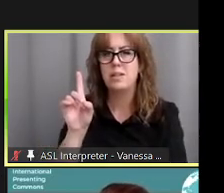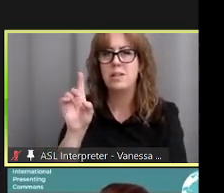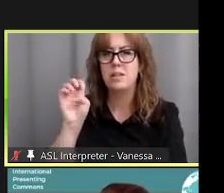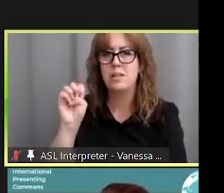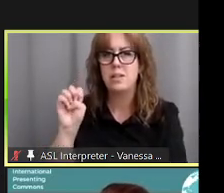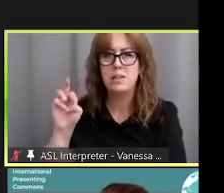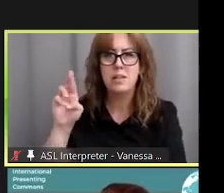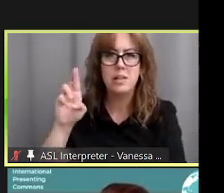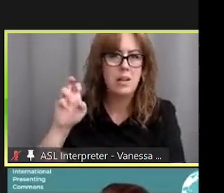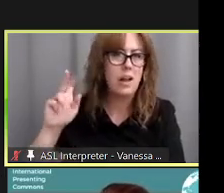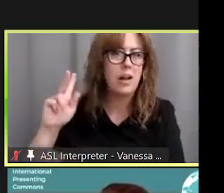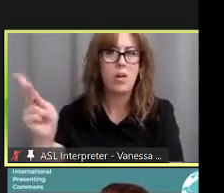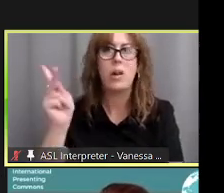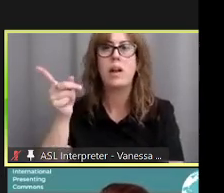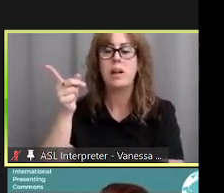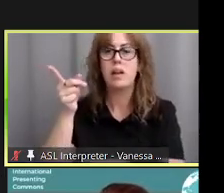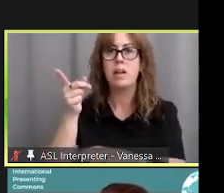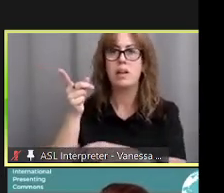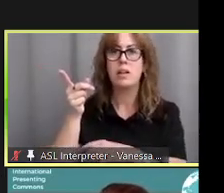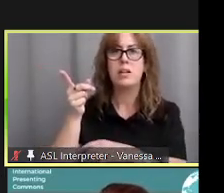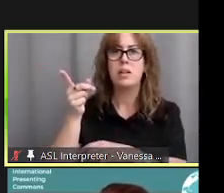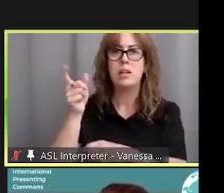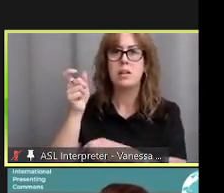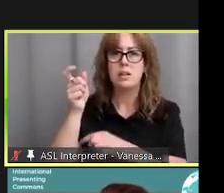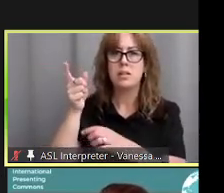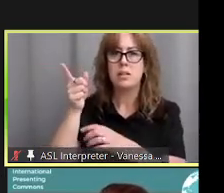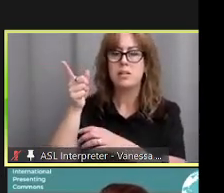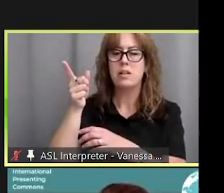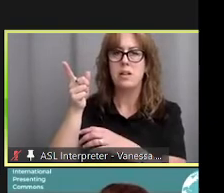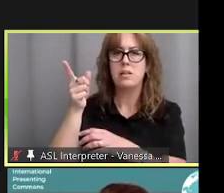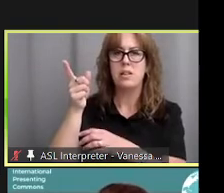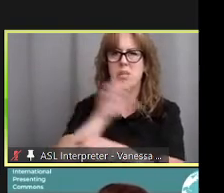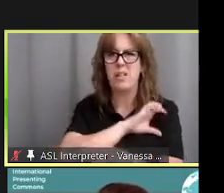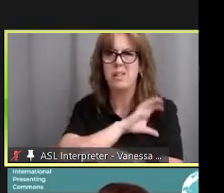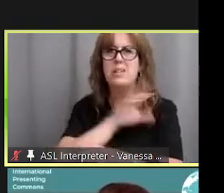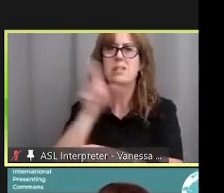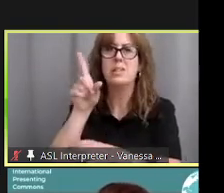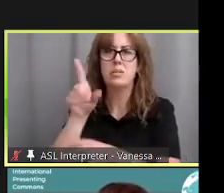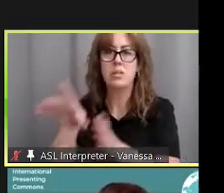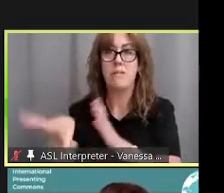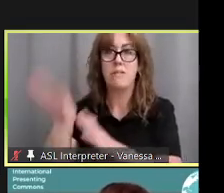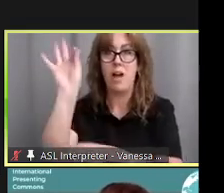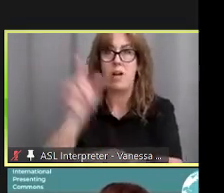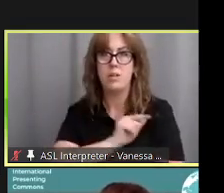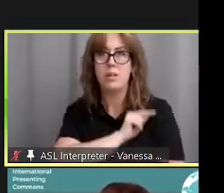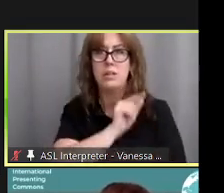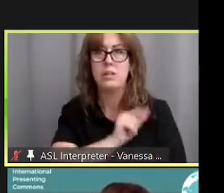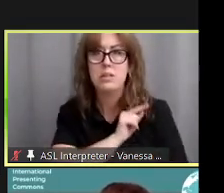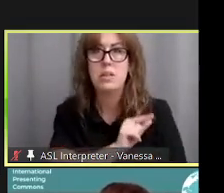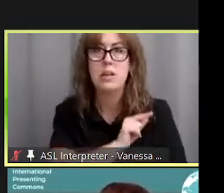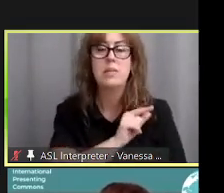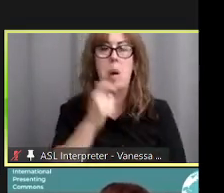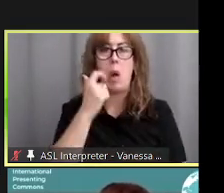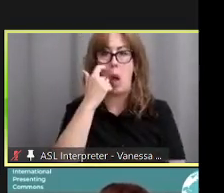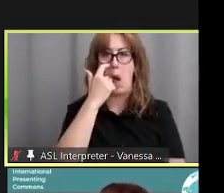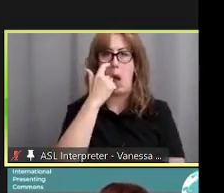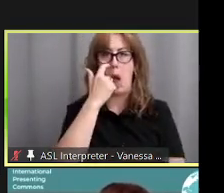so clear. The forces that we have to deal against are so strong.